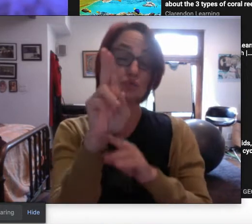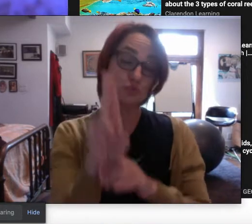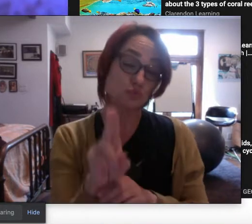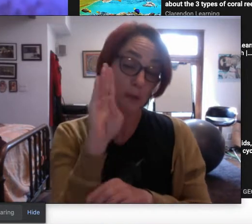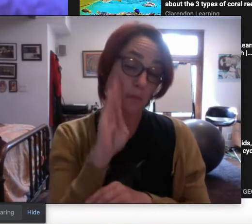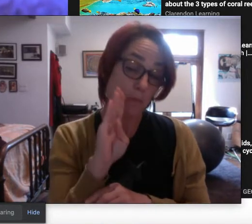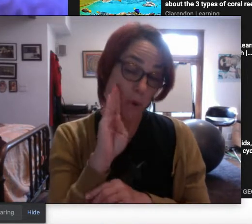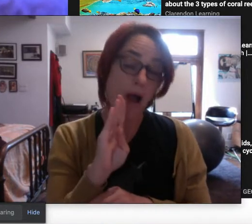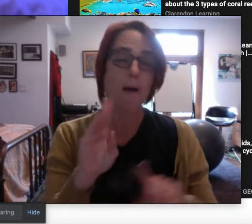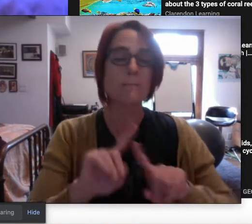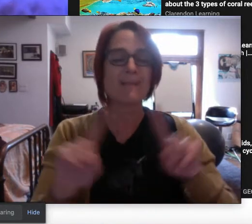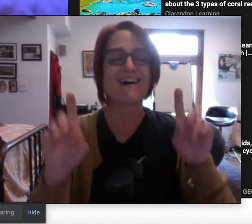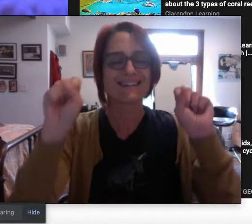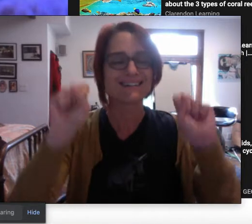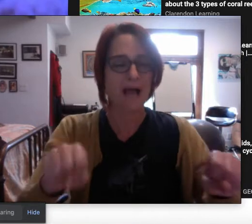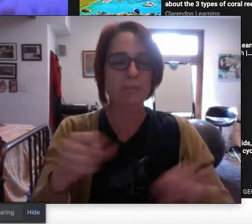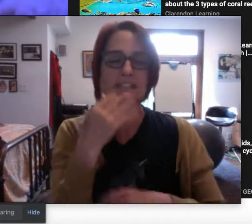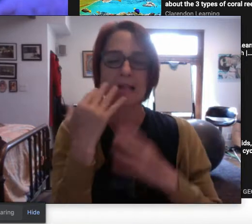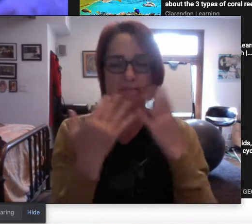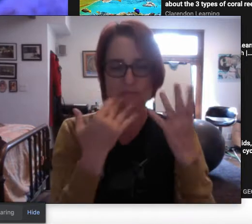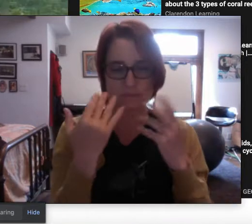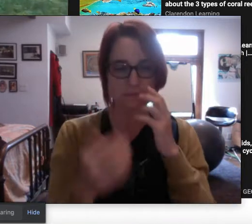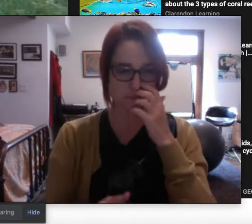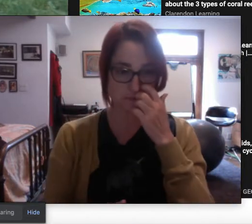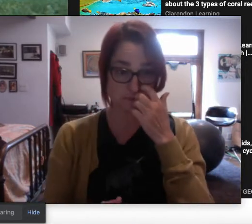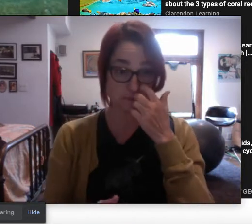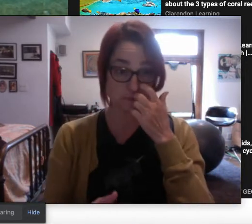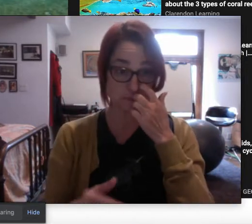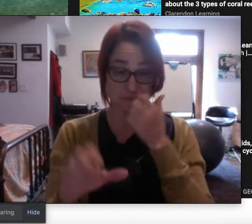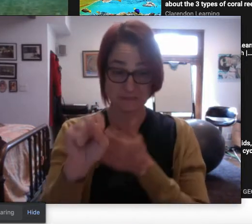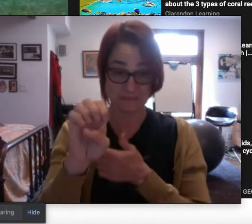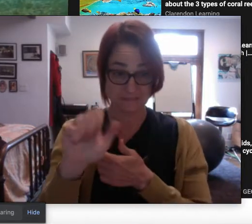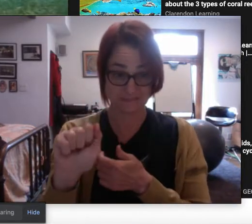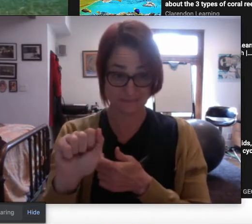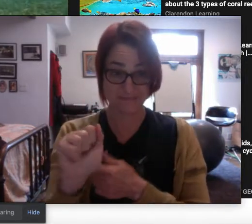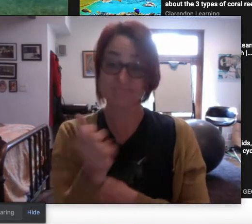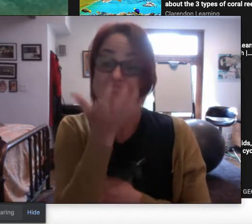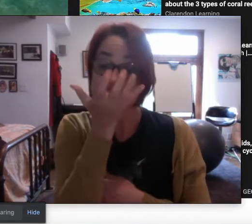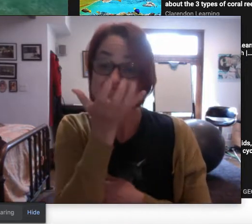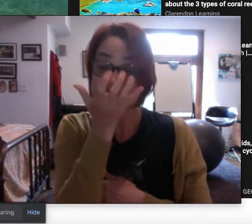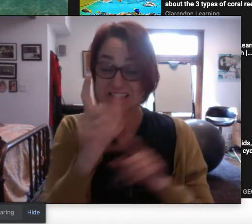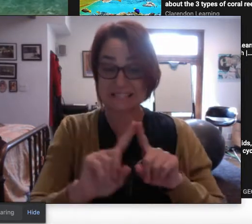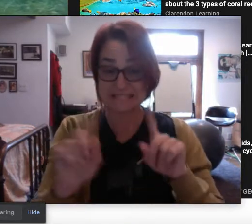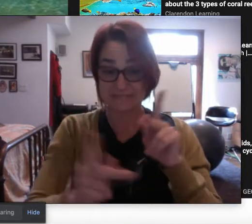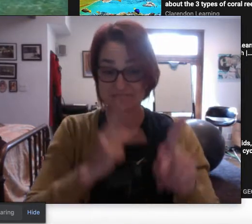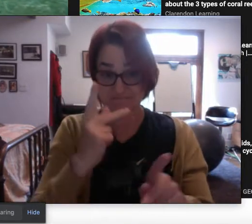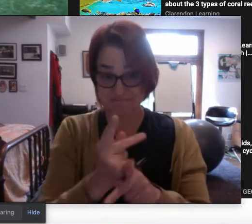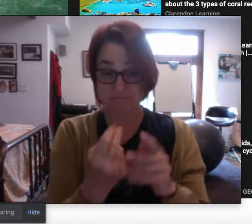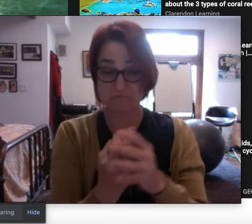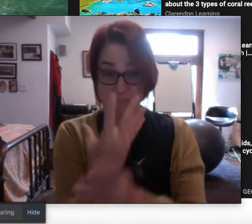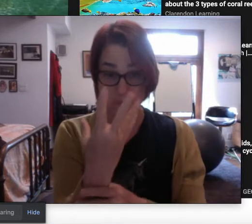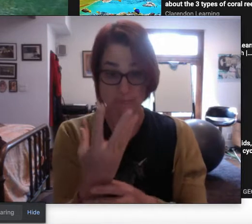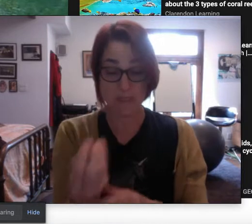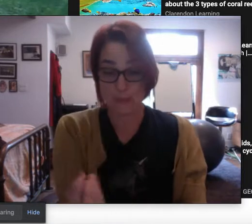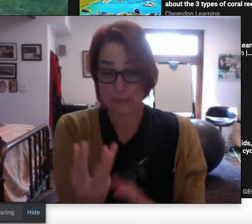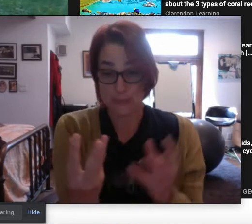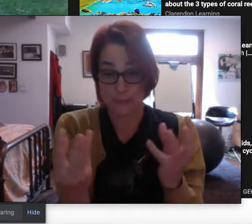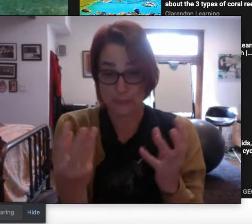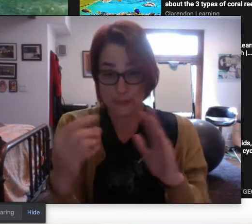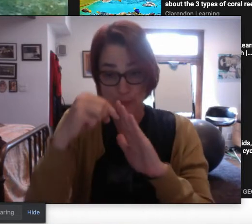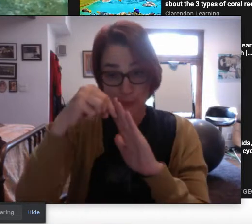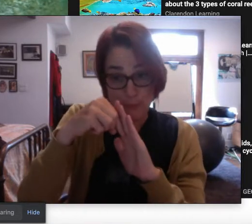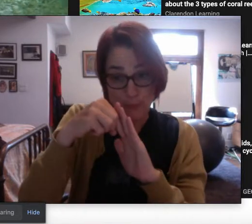but some kelp can be very colorful. Seagrass is another type of plant. It grows in the shallow water of